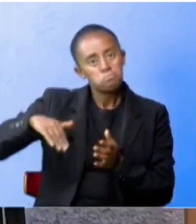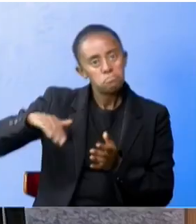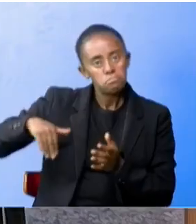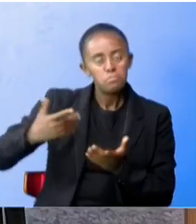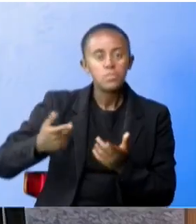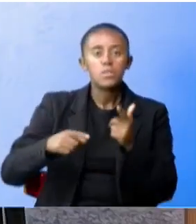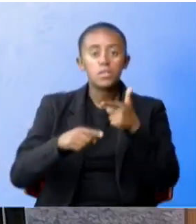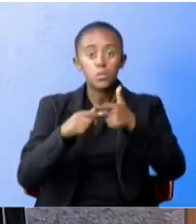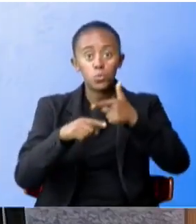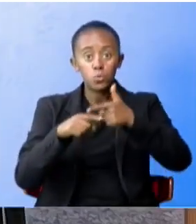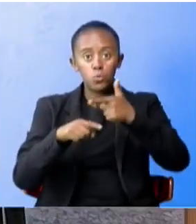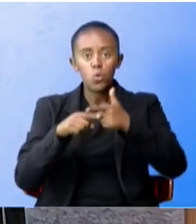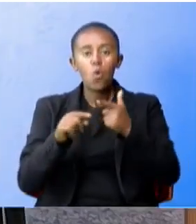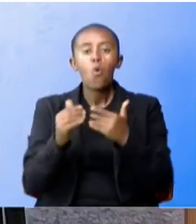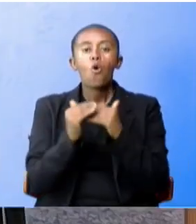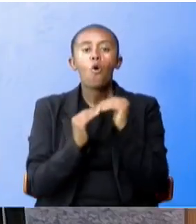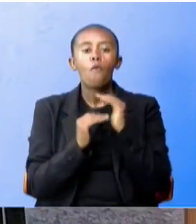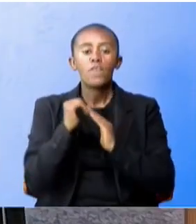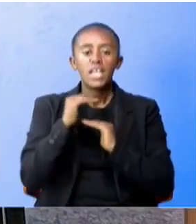convenient,